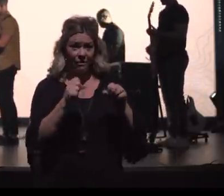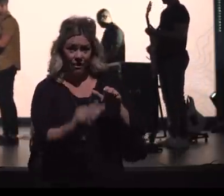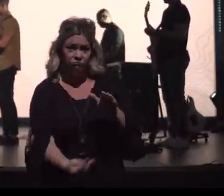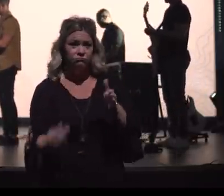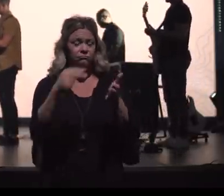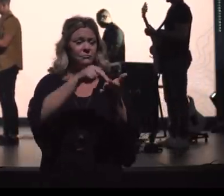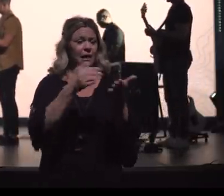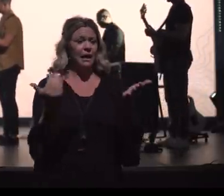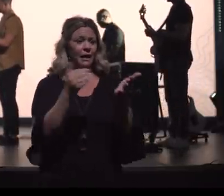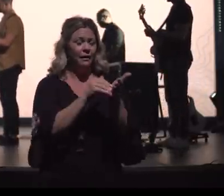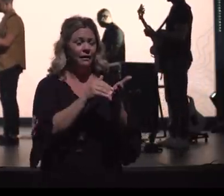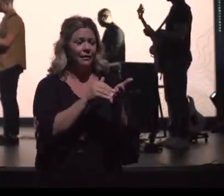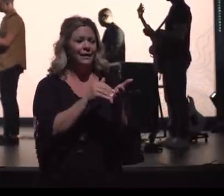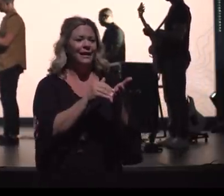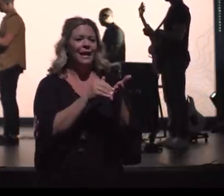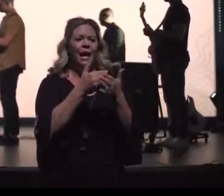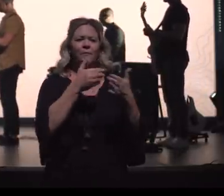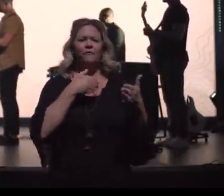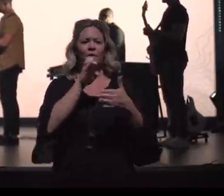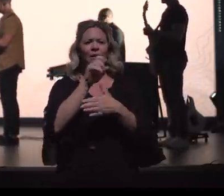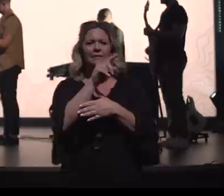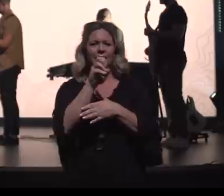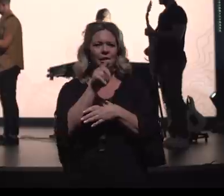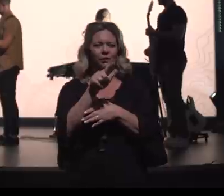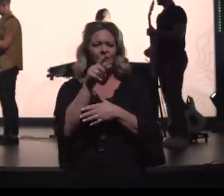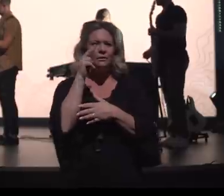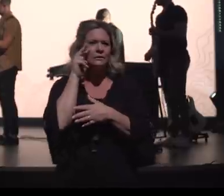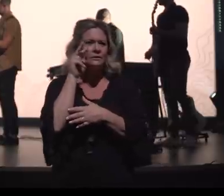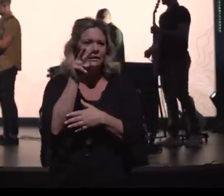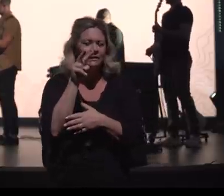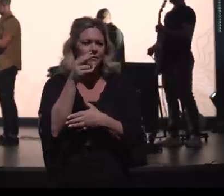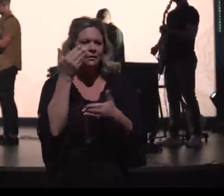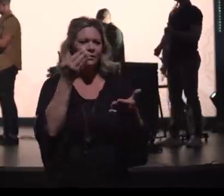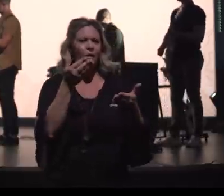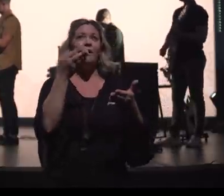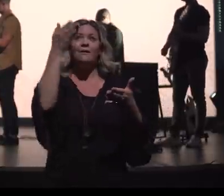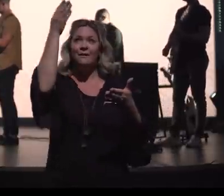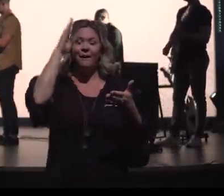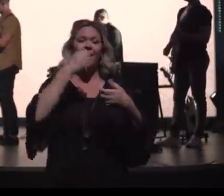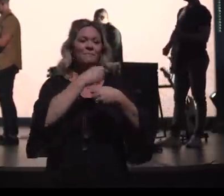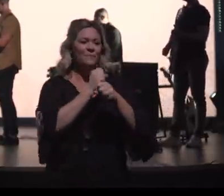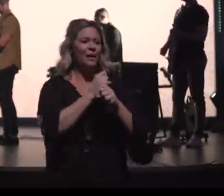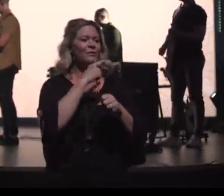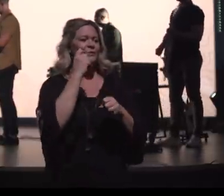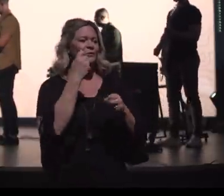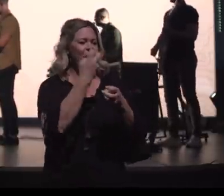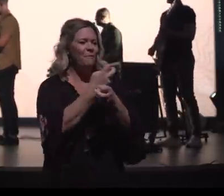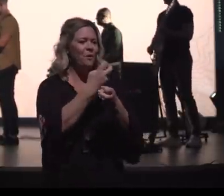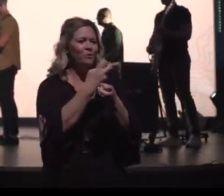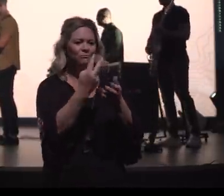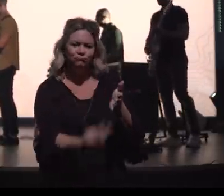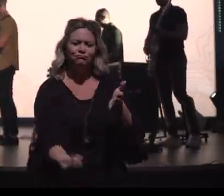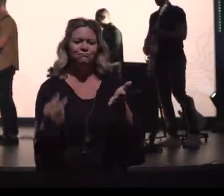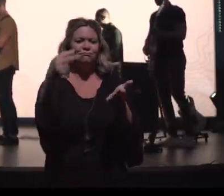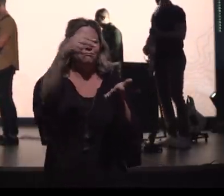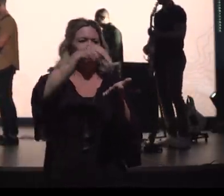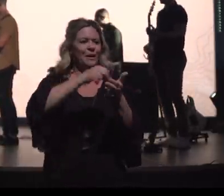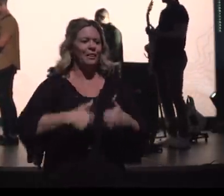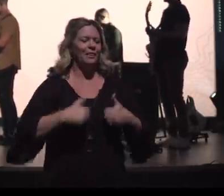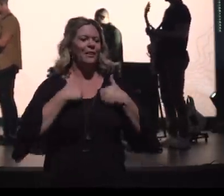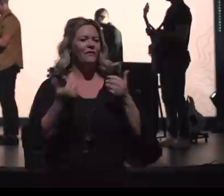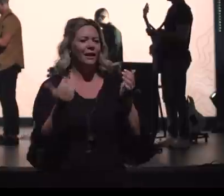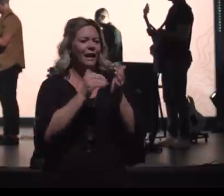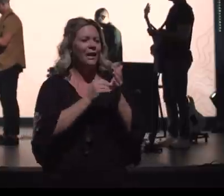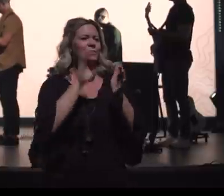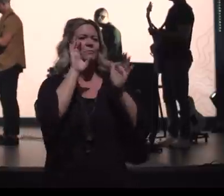back to life? And before Ezekiel's very eyes, God brought those bones back to life. It was a picture of